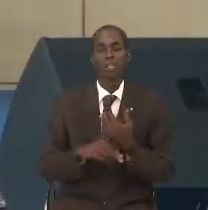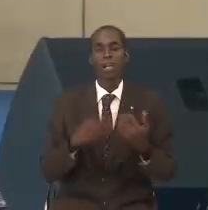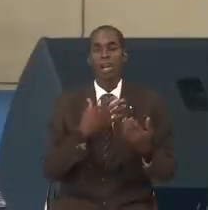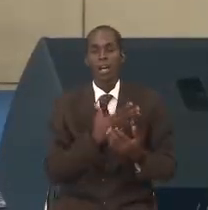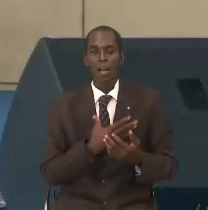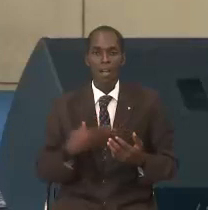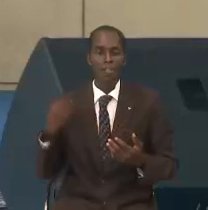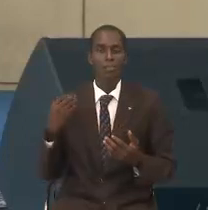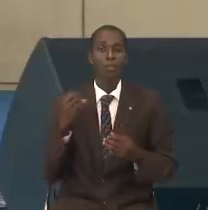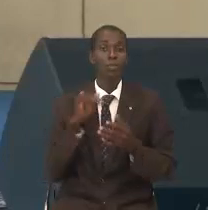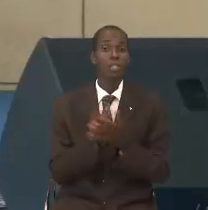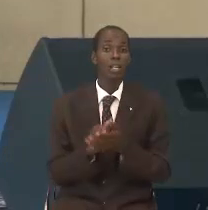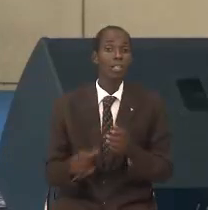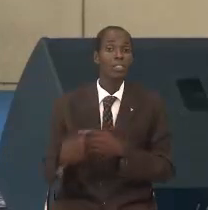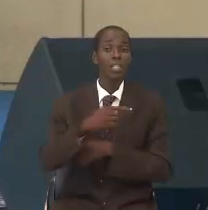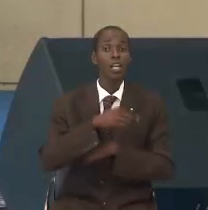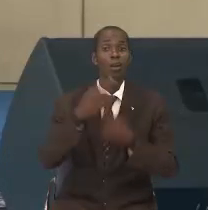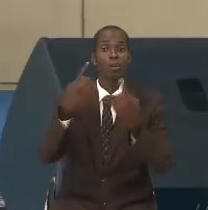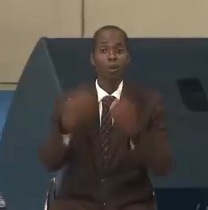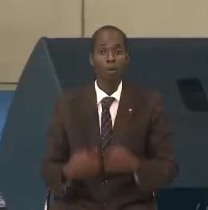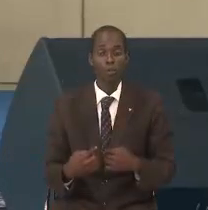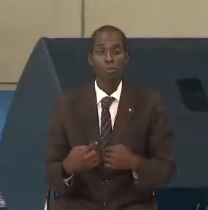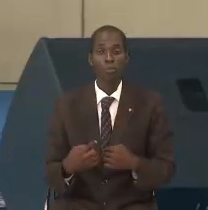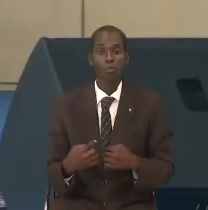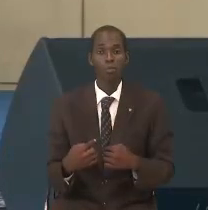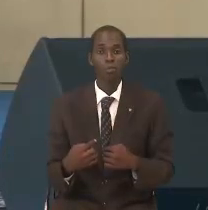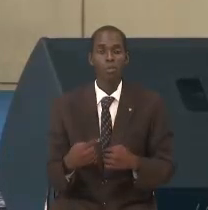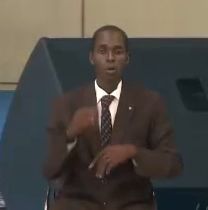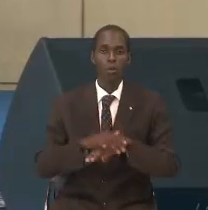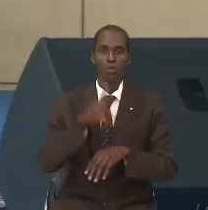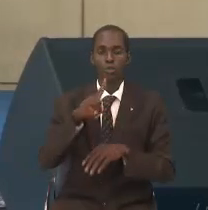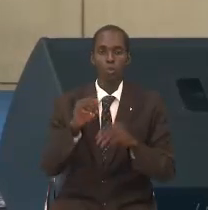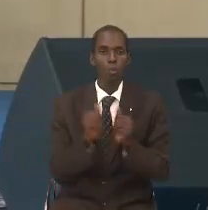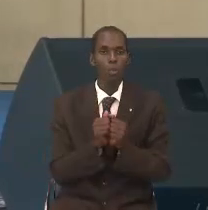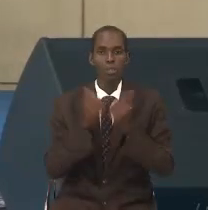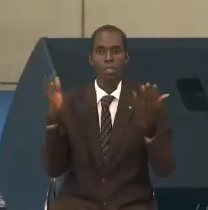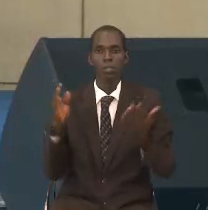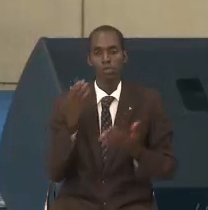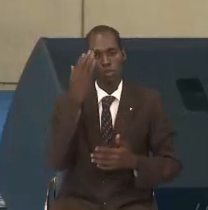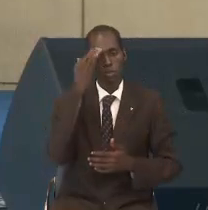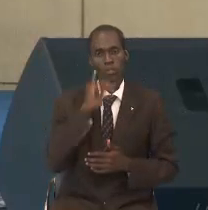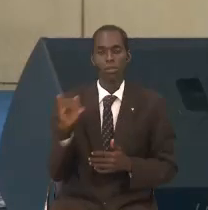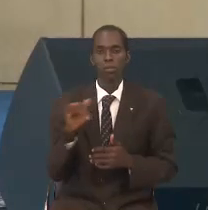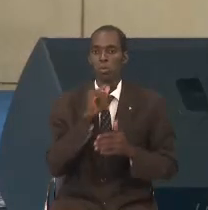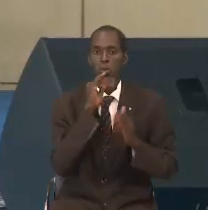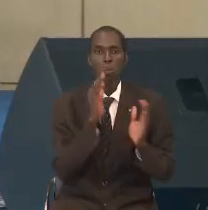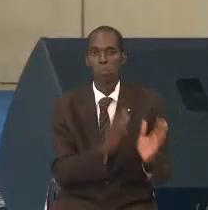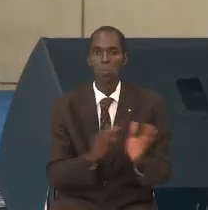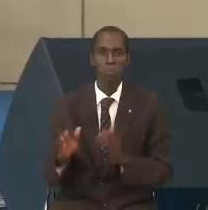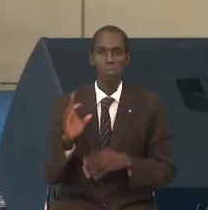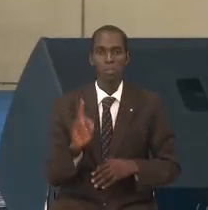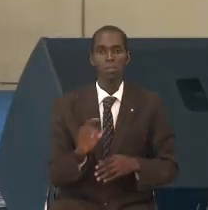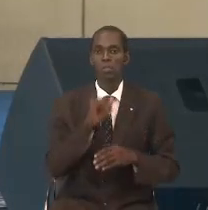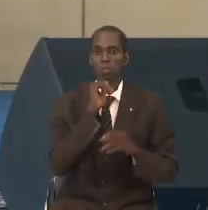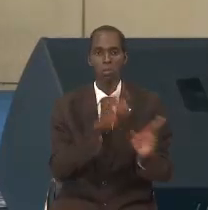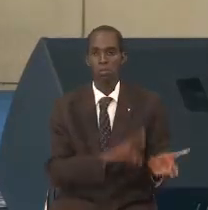they come upon you unawares, unprepared, not ready.